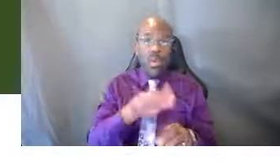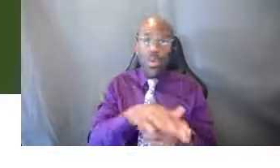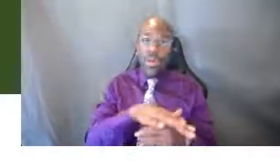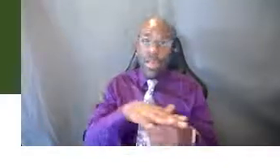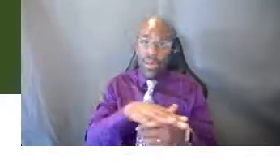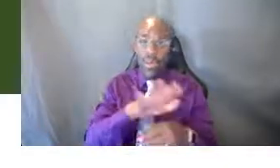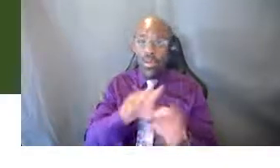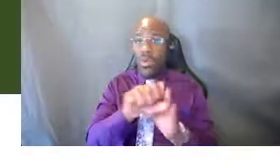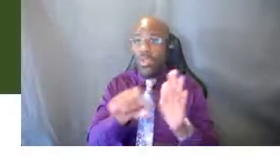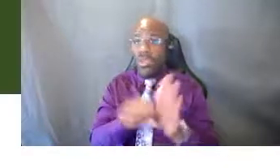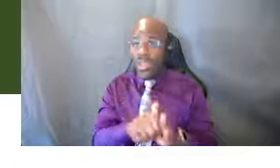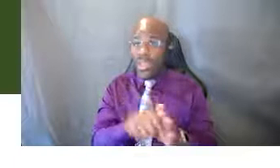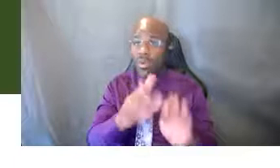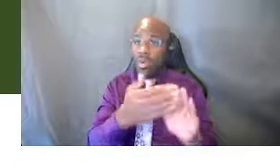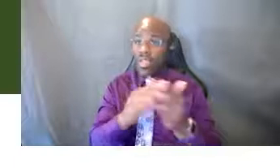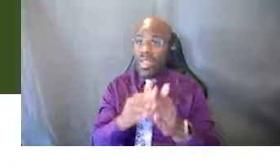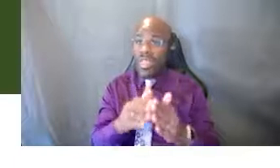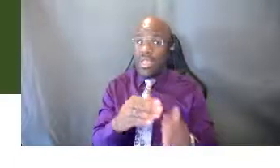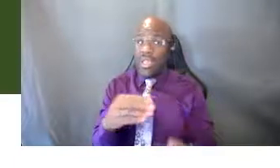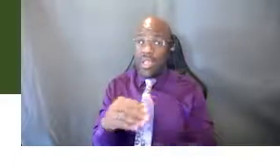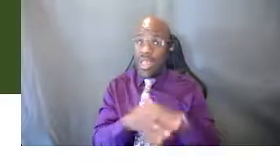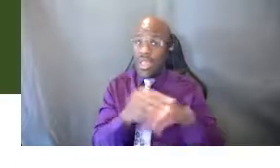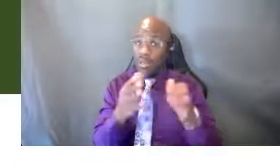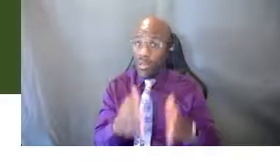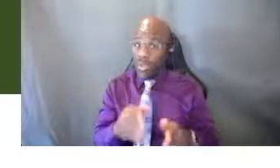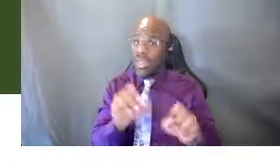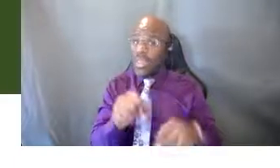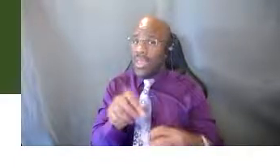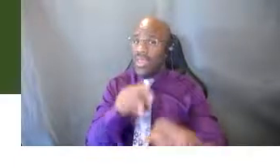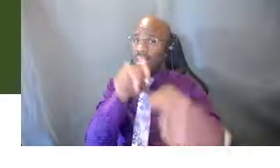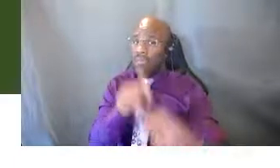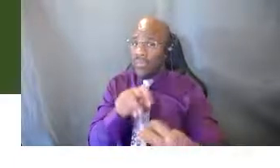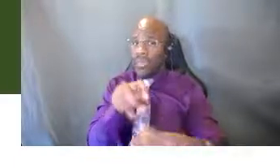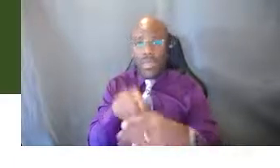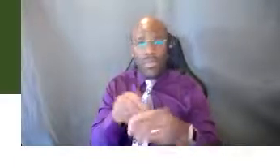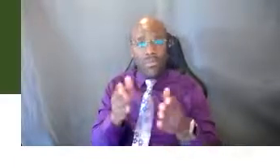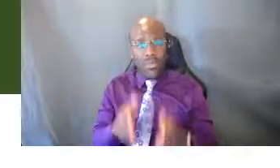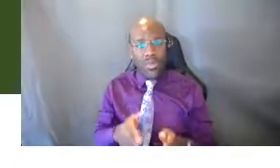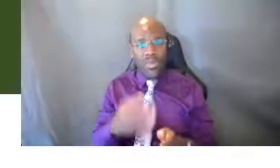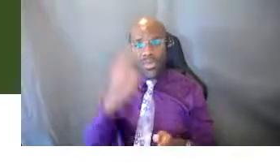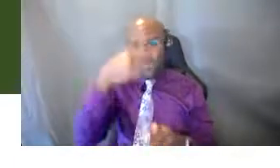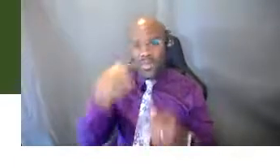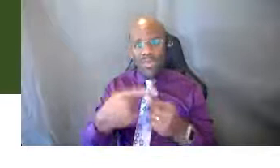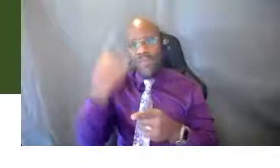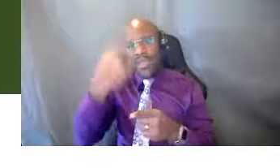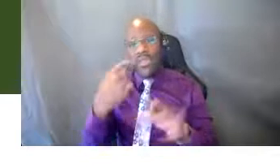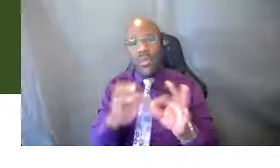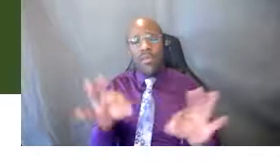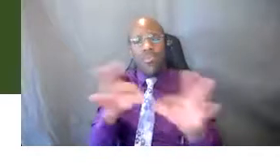or your own city council member. So it's important to contact those individuals and advocate for